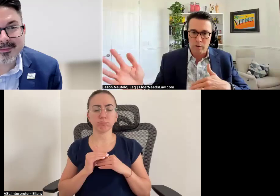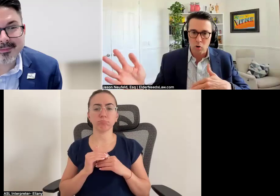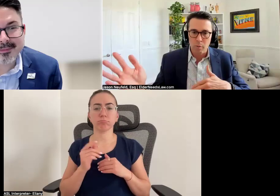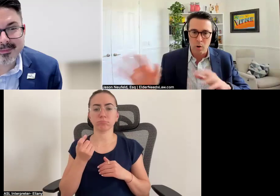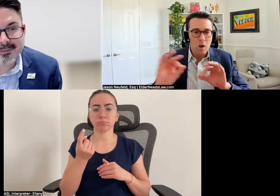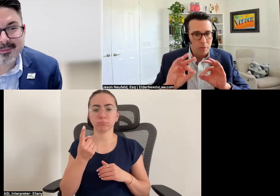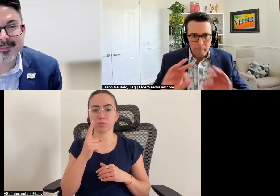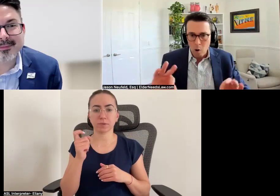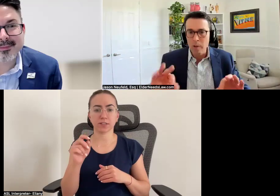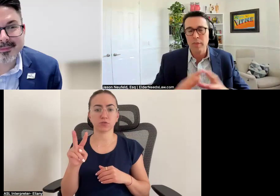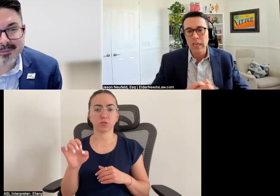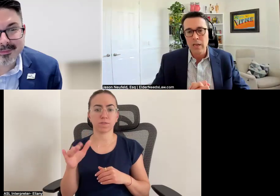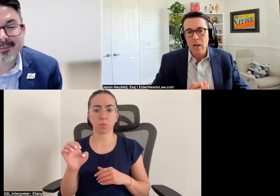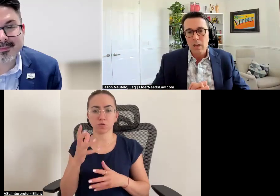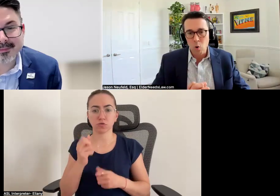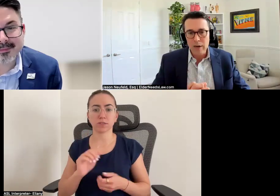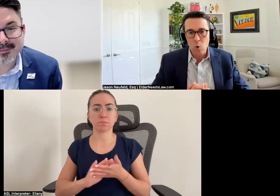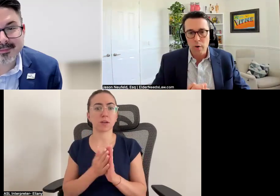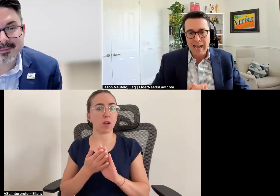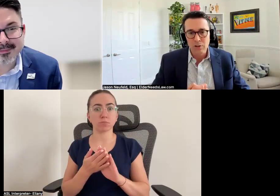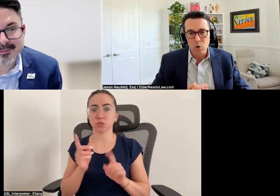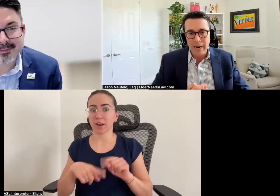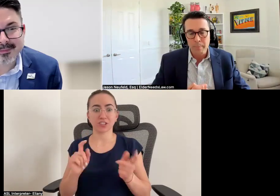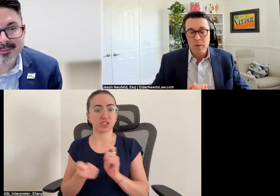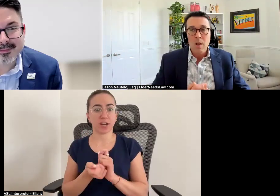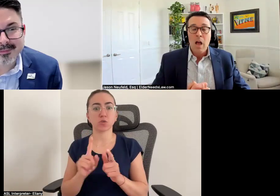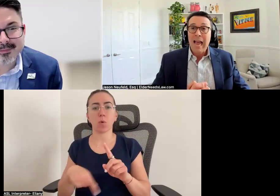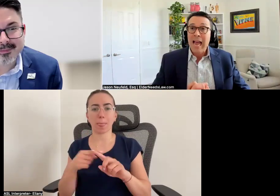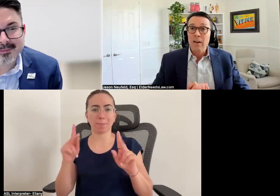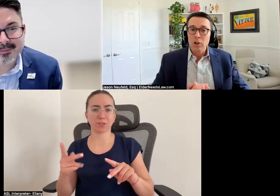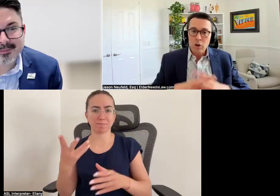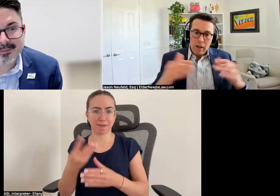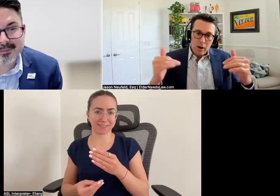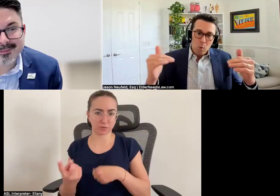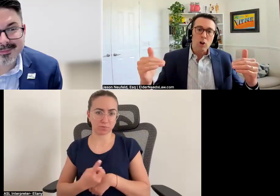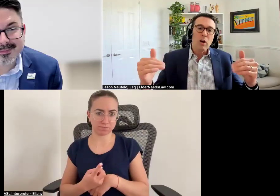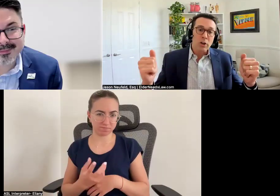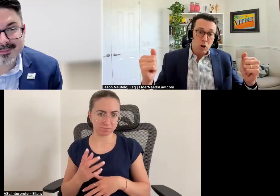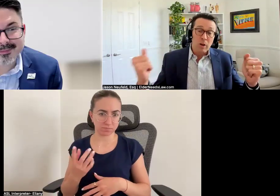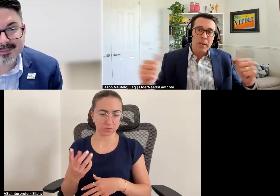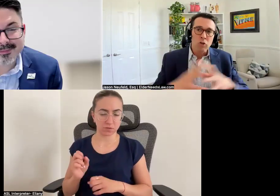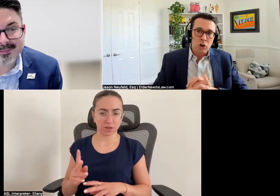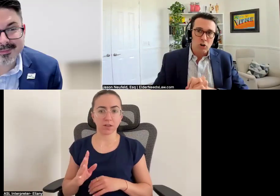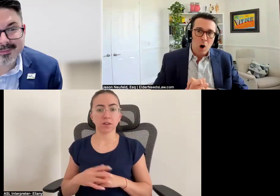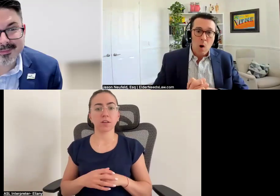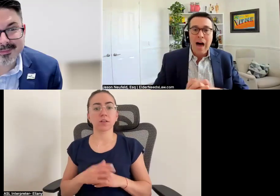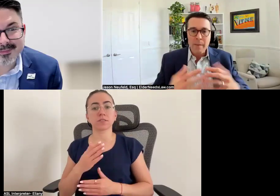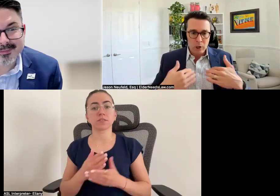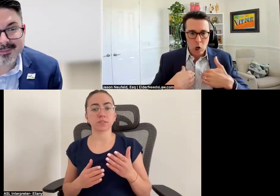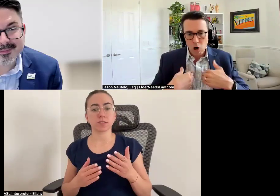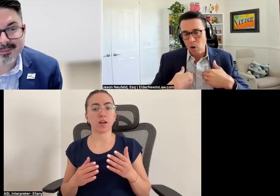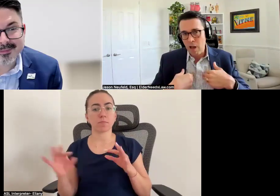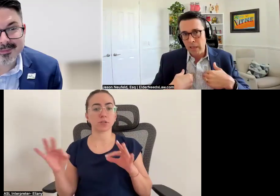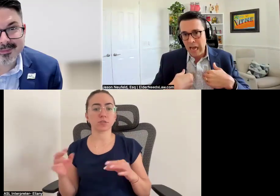becomes irrevocable the moment the grantor passes away. And we also have some of the instructions are, well,